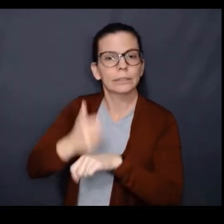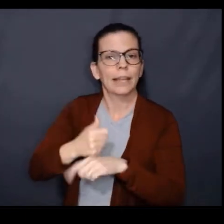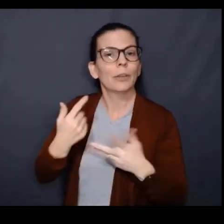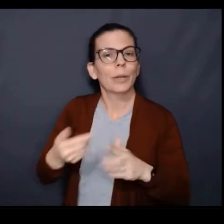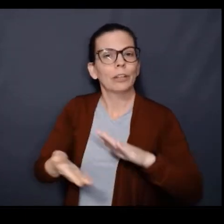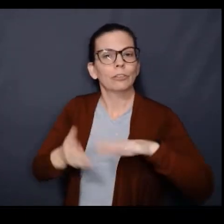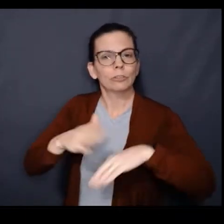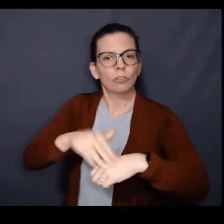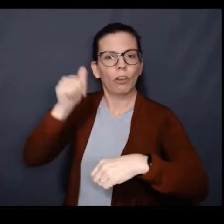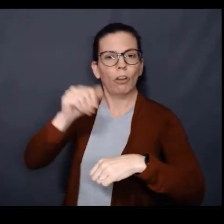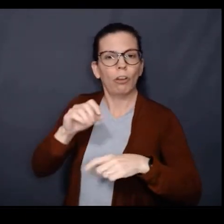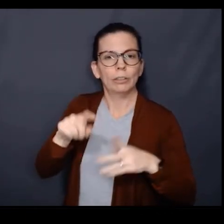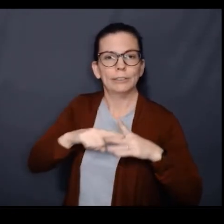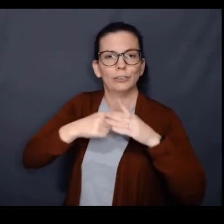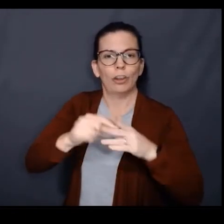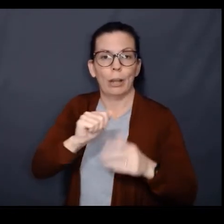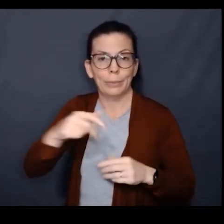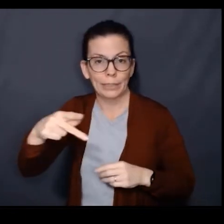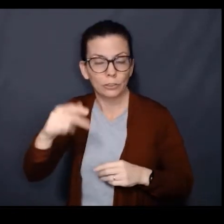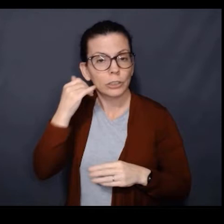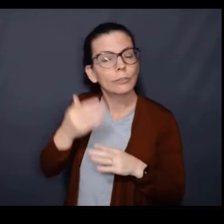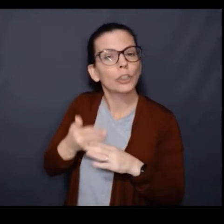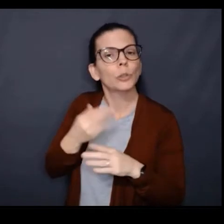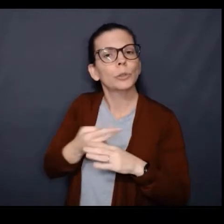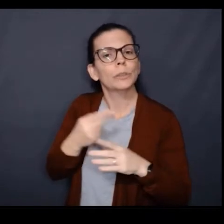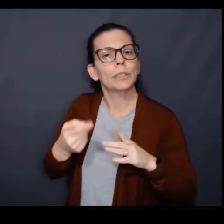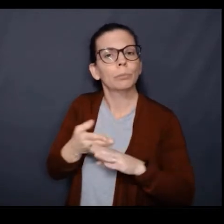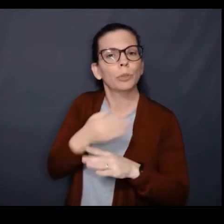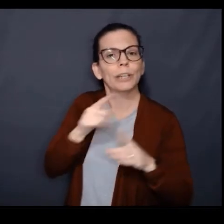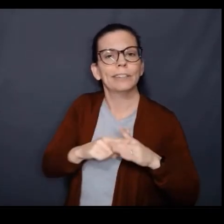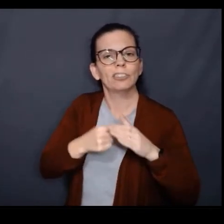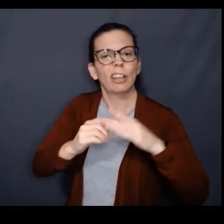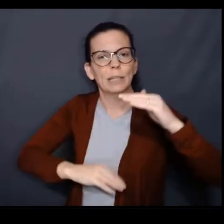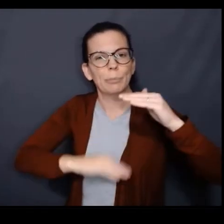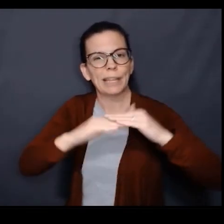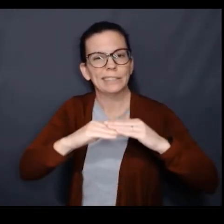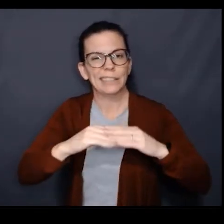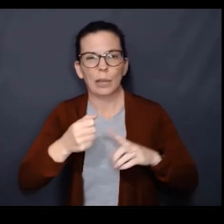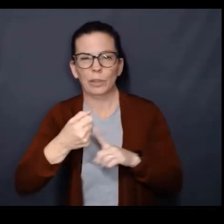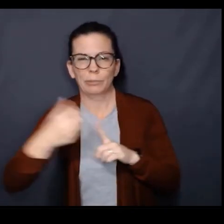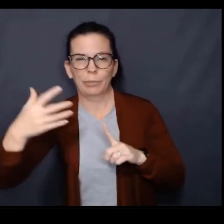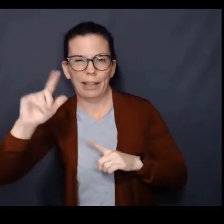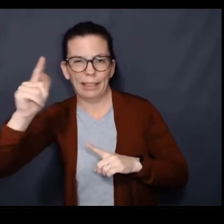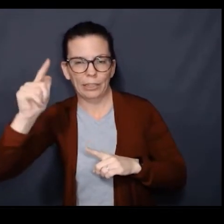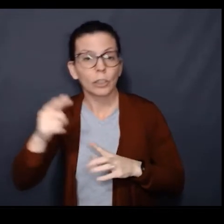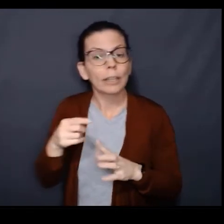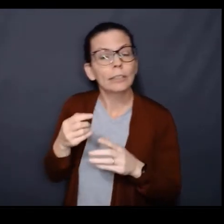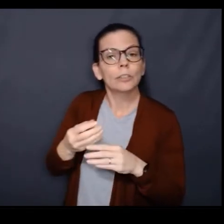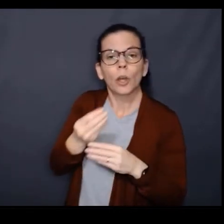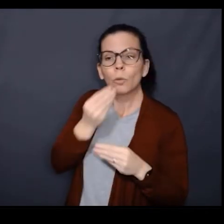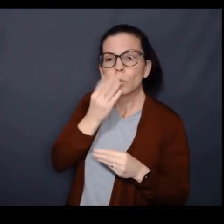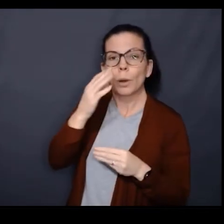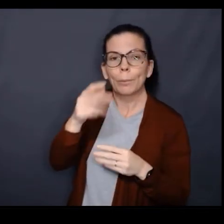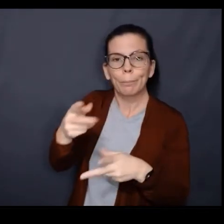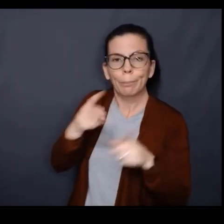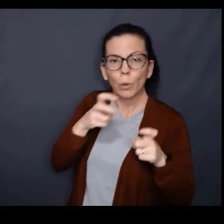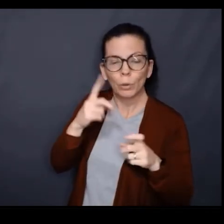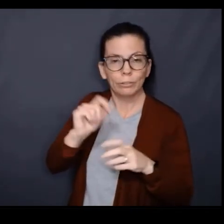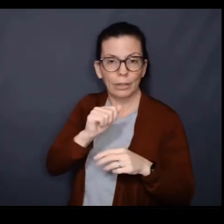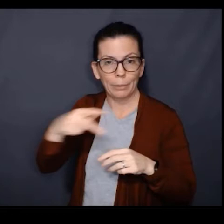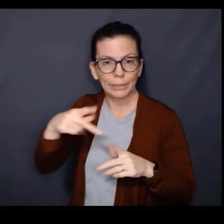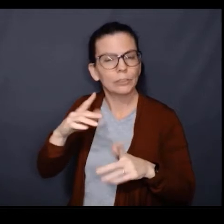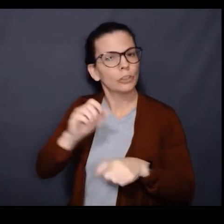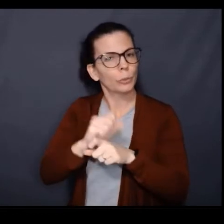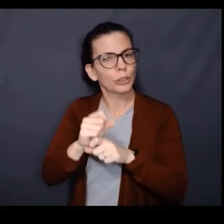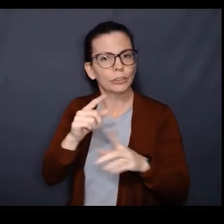we can go ahead and call start application. If you're using pre-initialized capacity, which we'll talk about later, this will create a warm pool for your application so